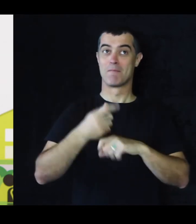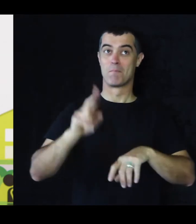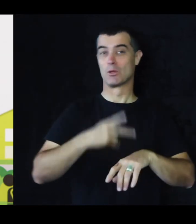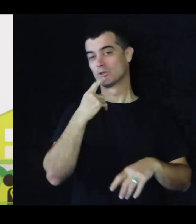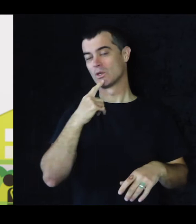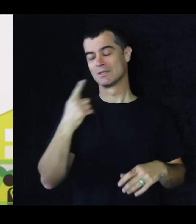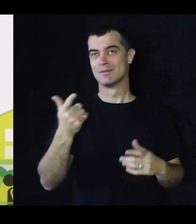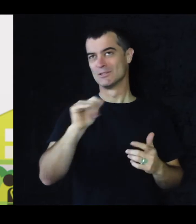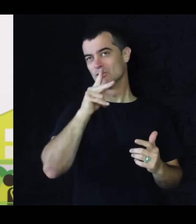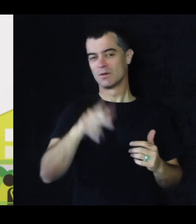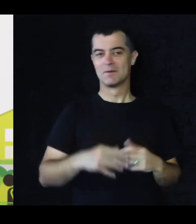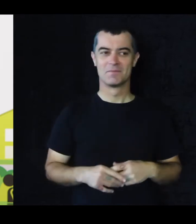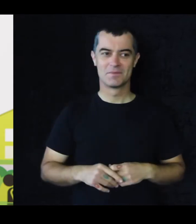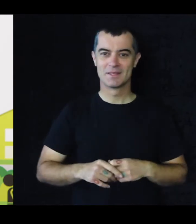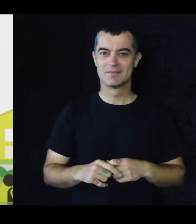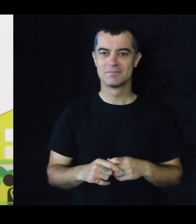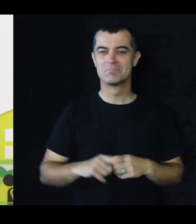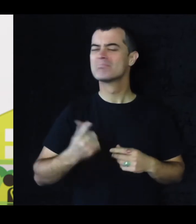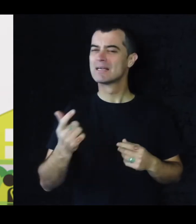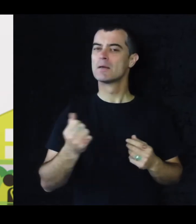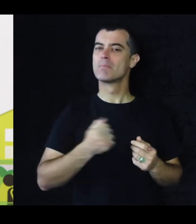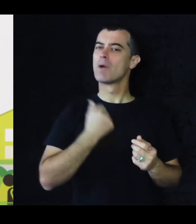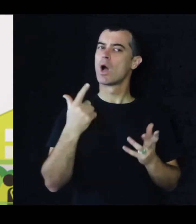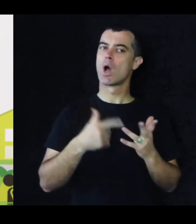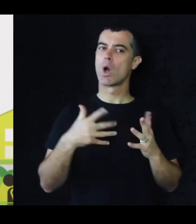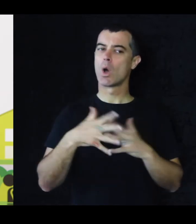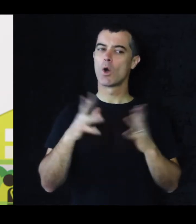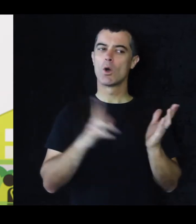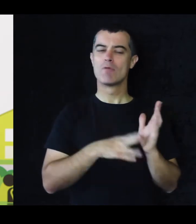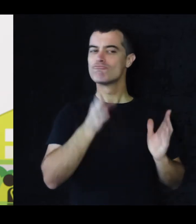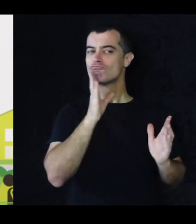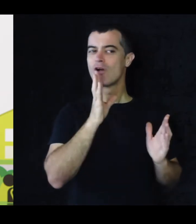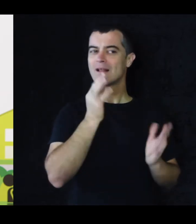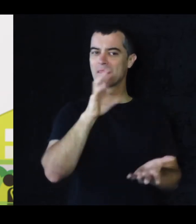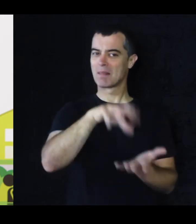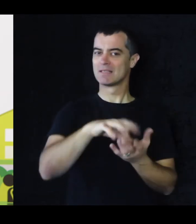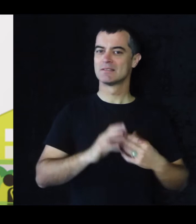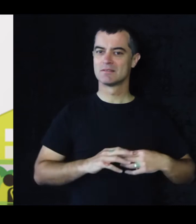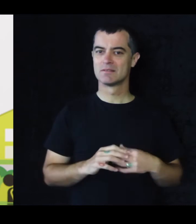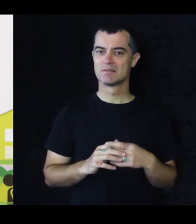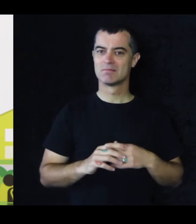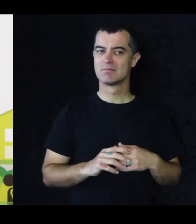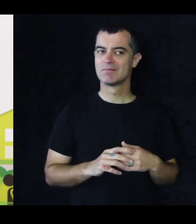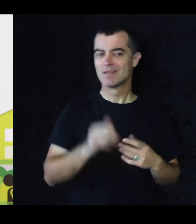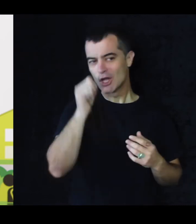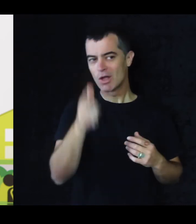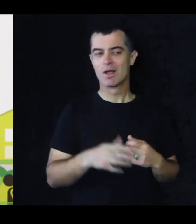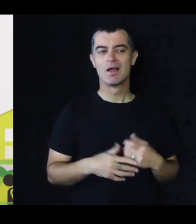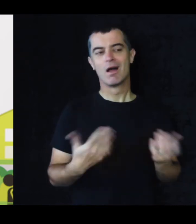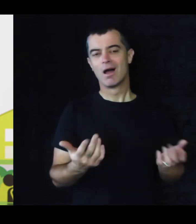of bluestone. That was just a joke. But it was my own private little place, and